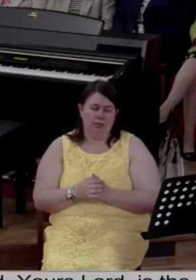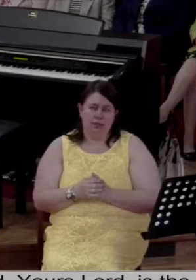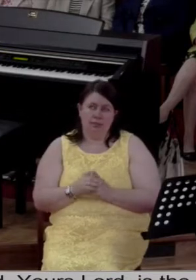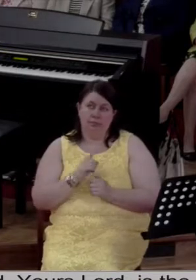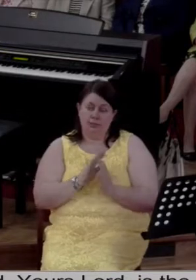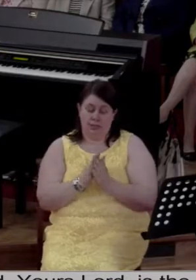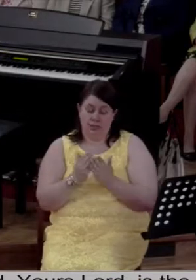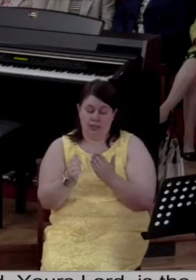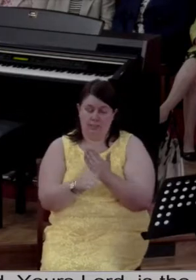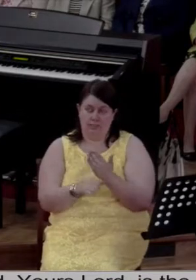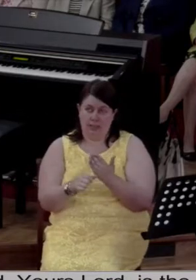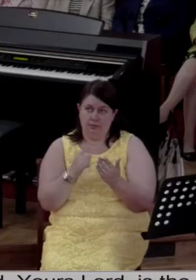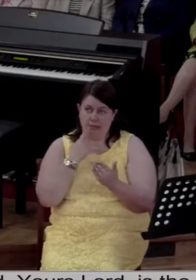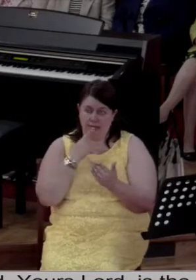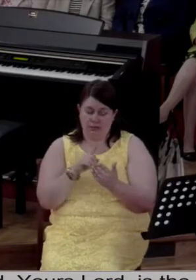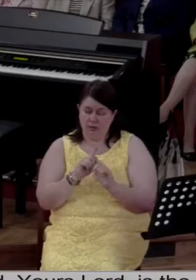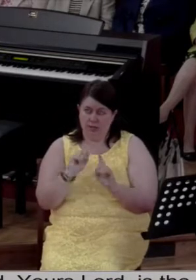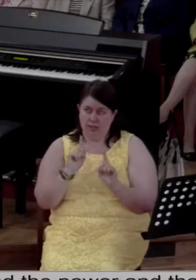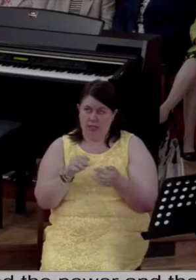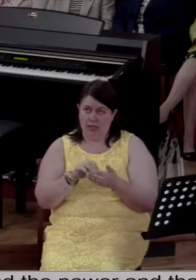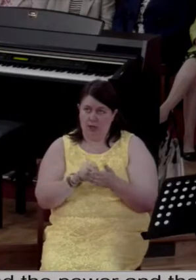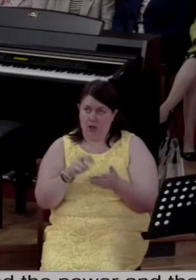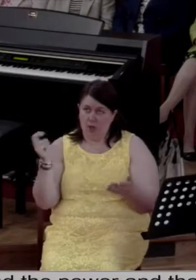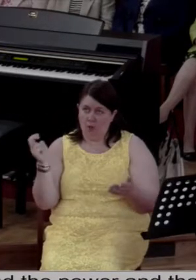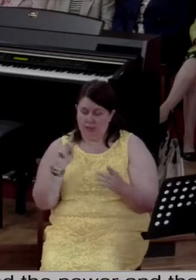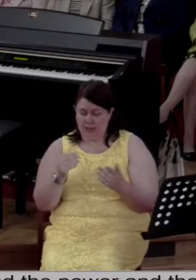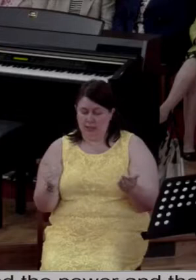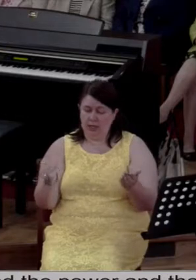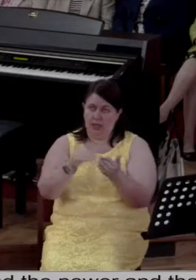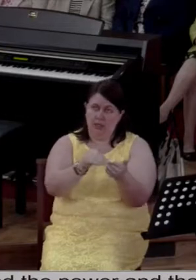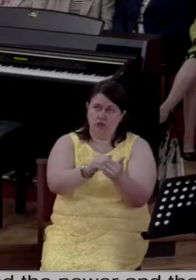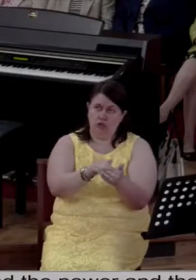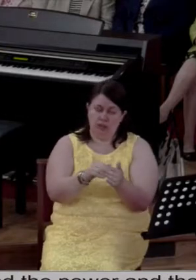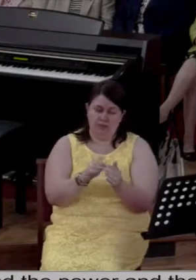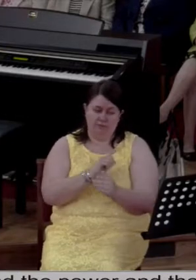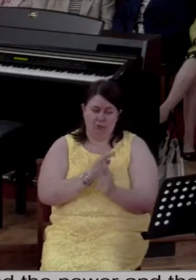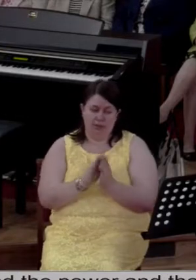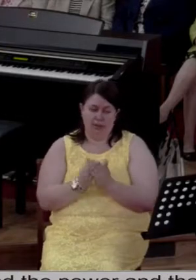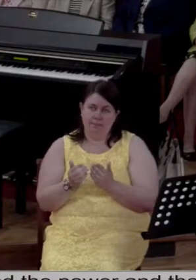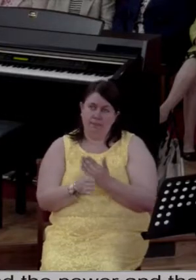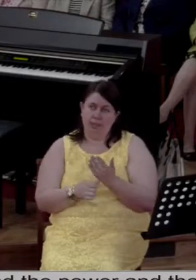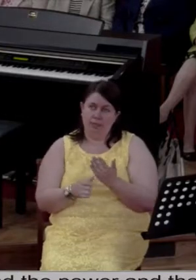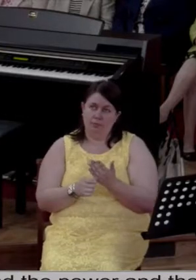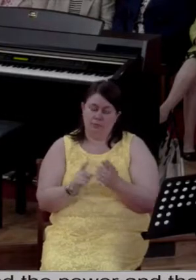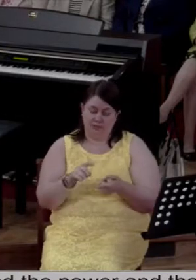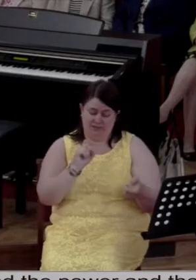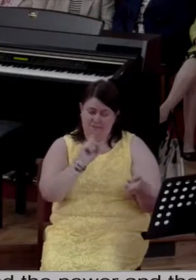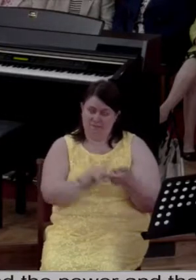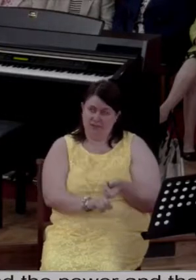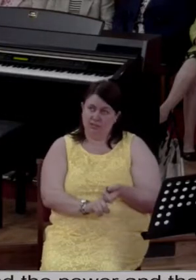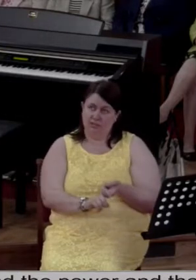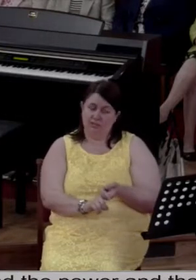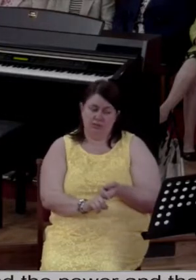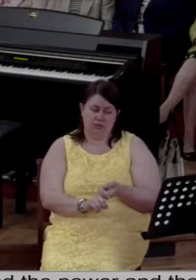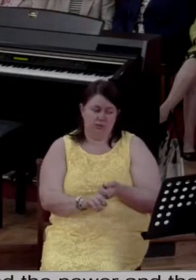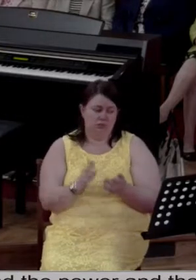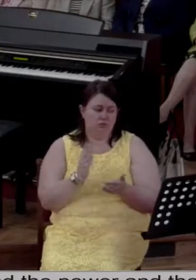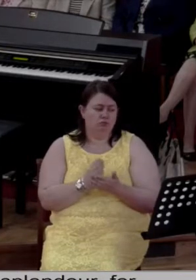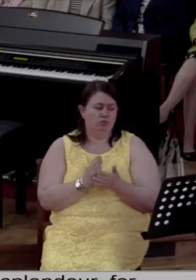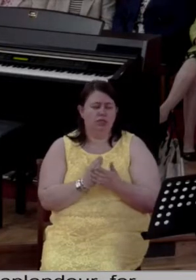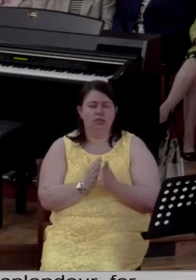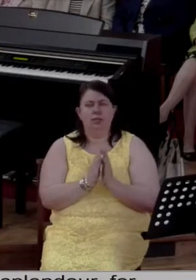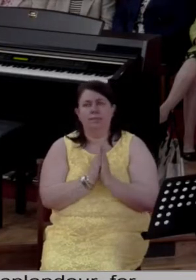away from Scripture. This prayer in 1 Chronicles 29 is the prayer of David,